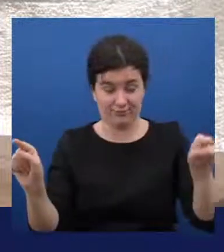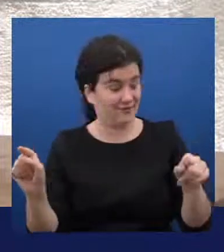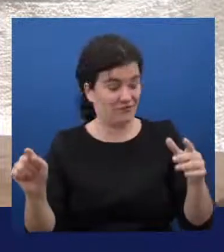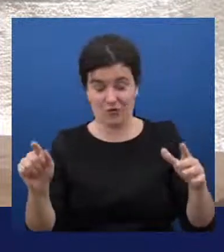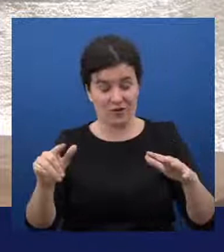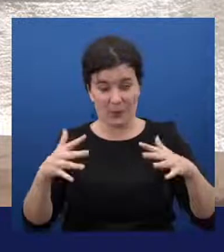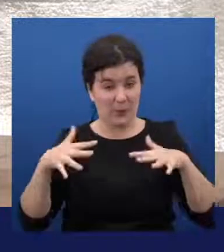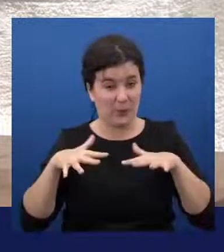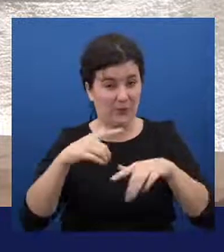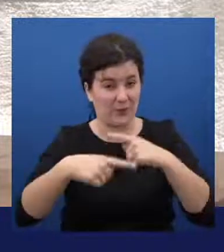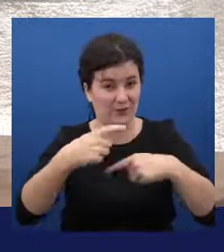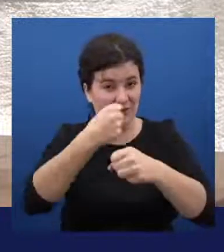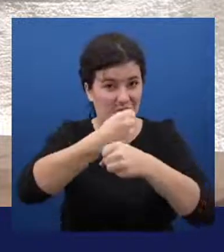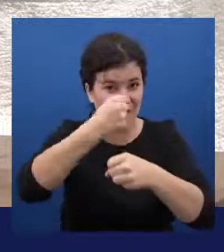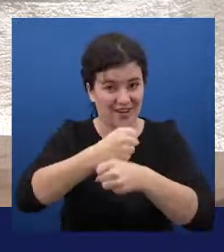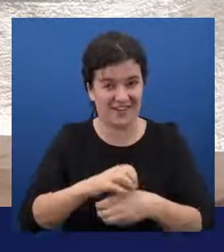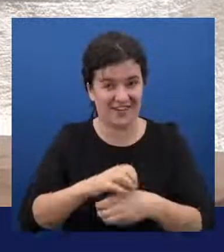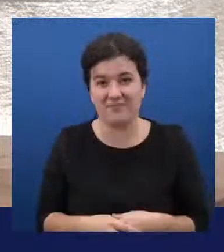That's